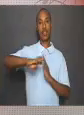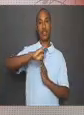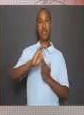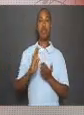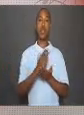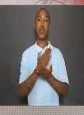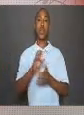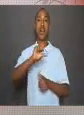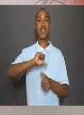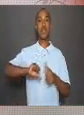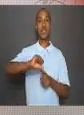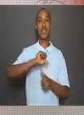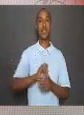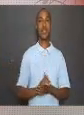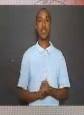between atoms,